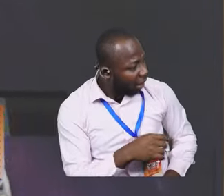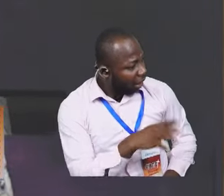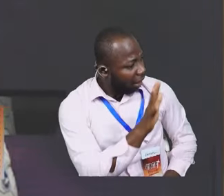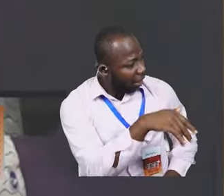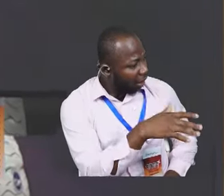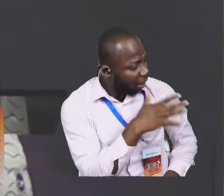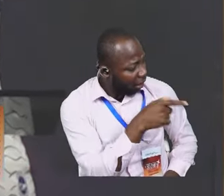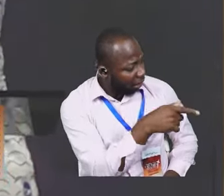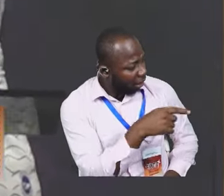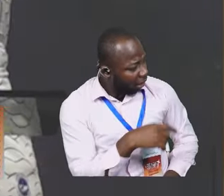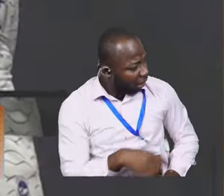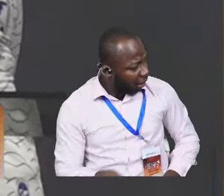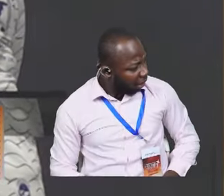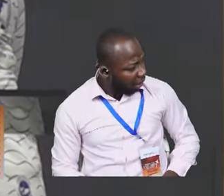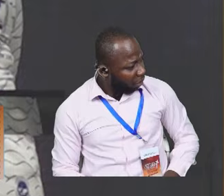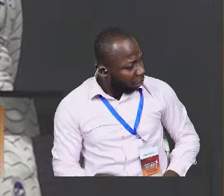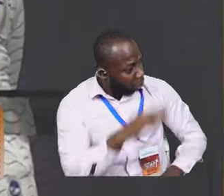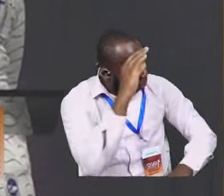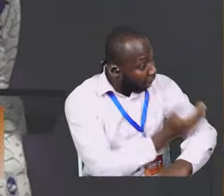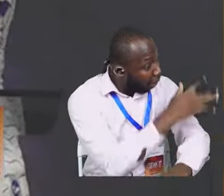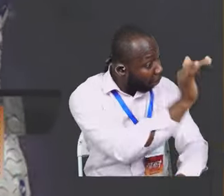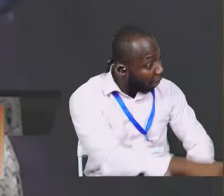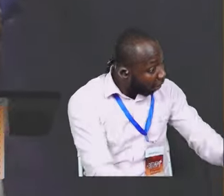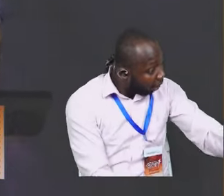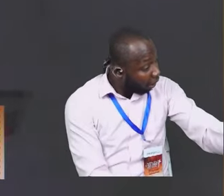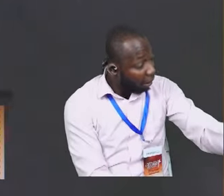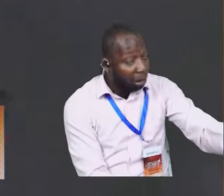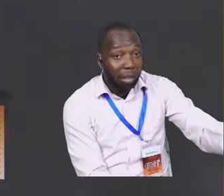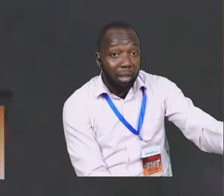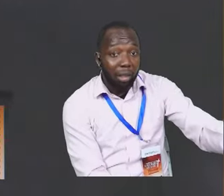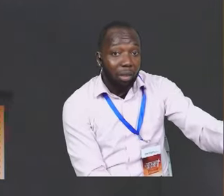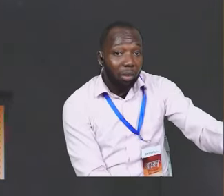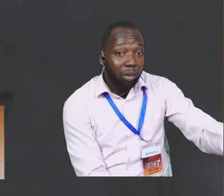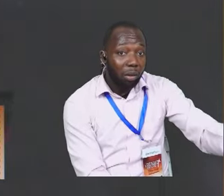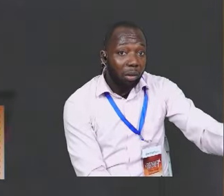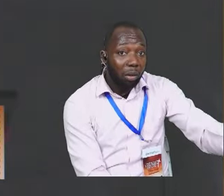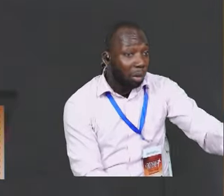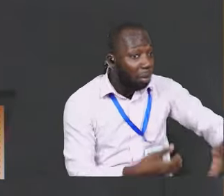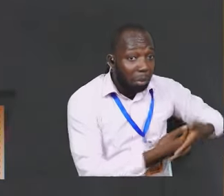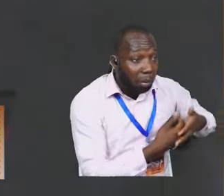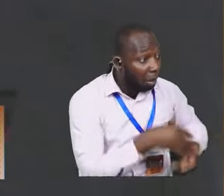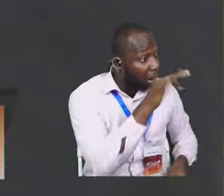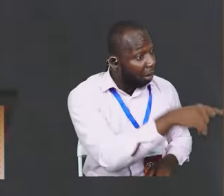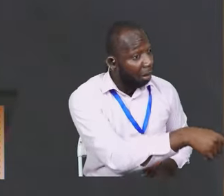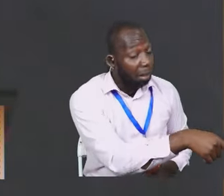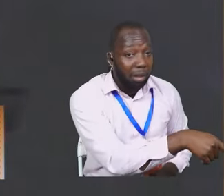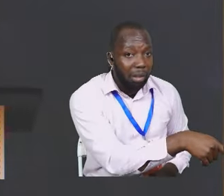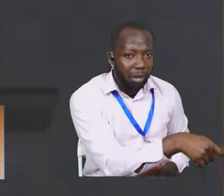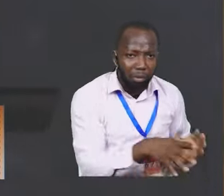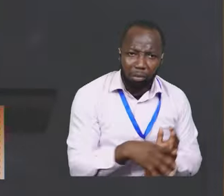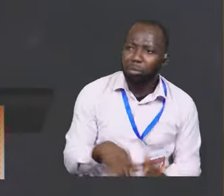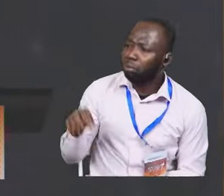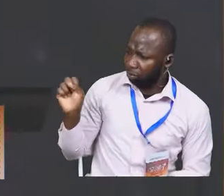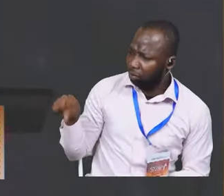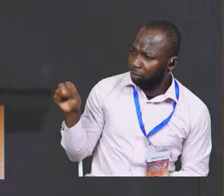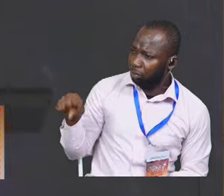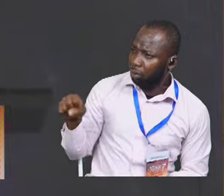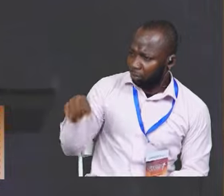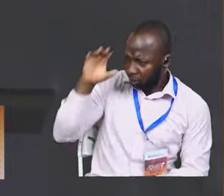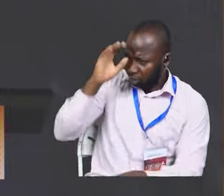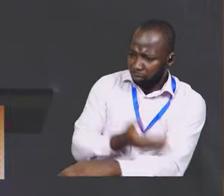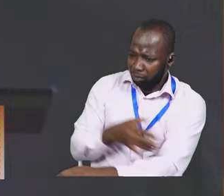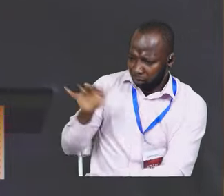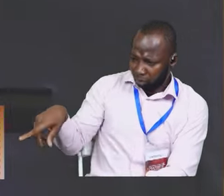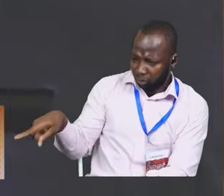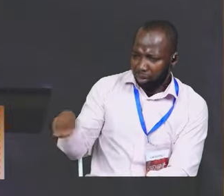mother. Nana mami. Is that your child? Oh, but no. Is that your baby? Oh, but no, no. And I'm saying yes. And I said yes. Me